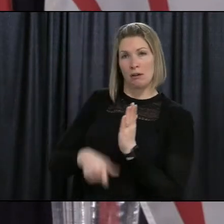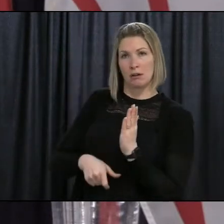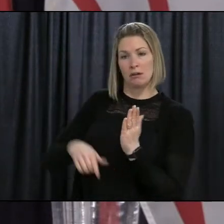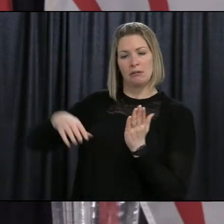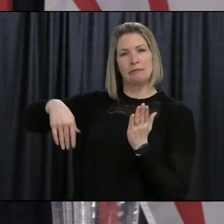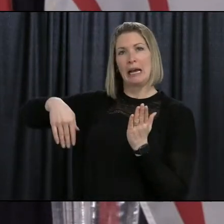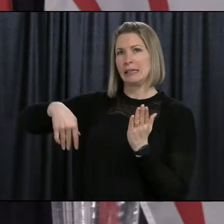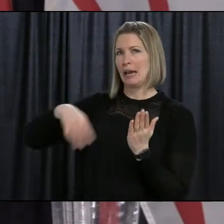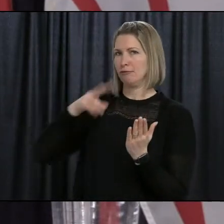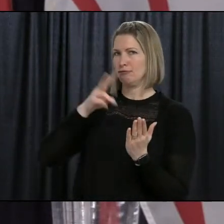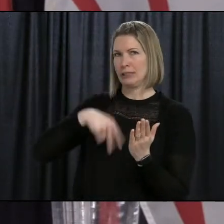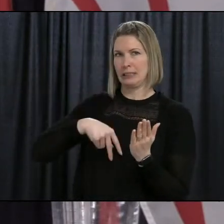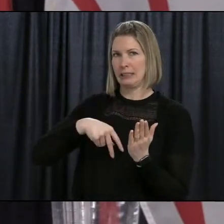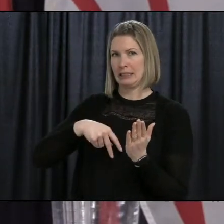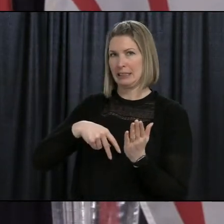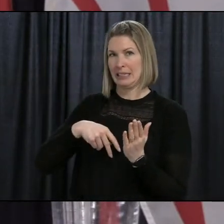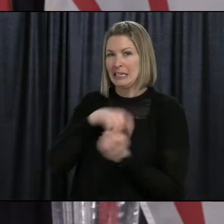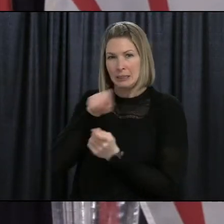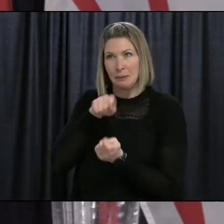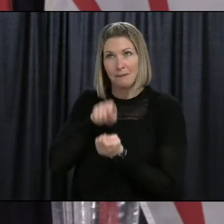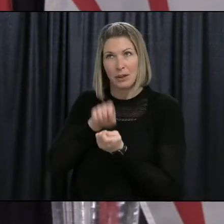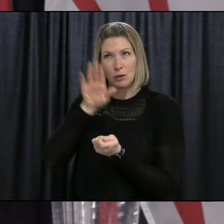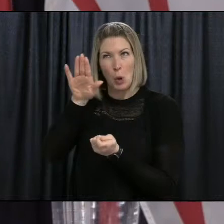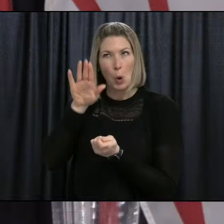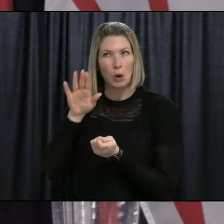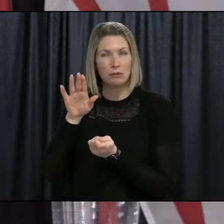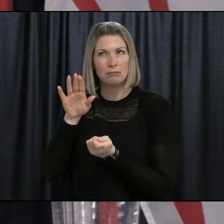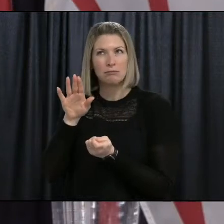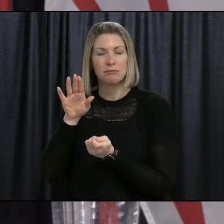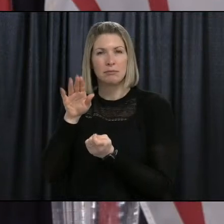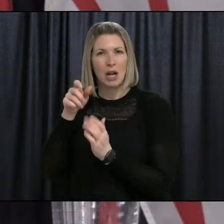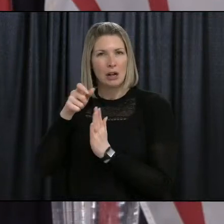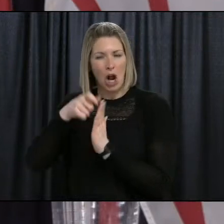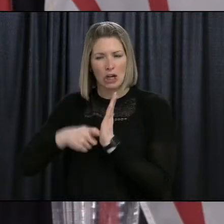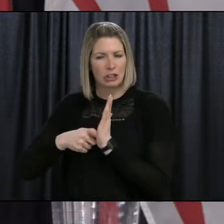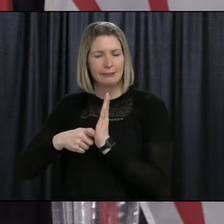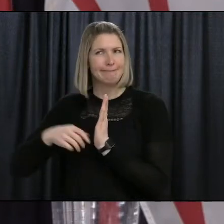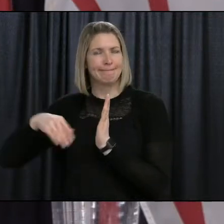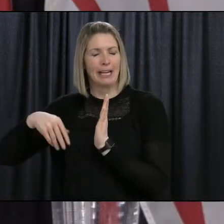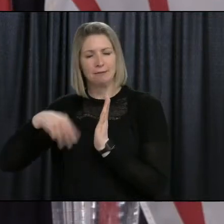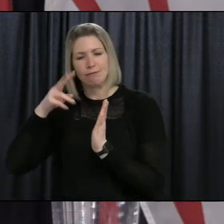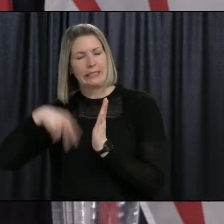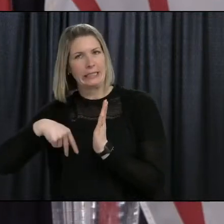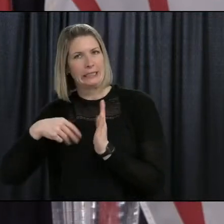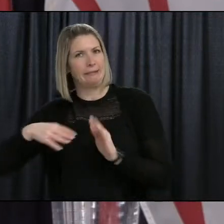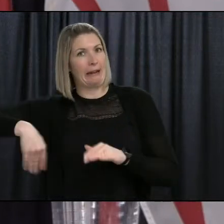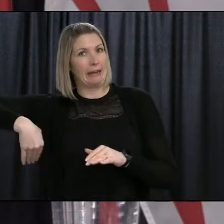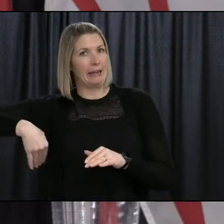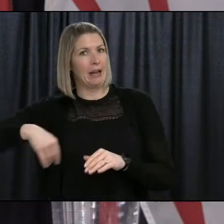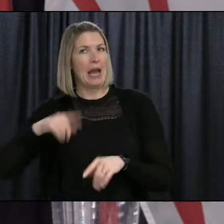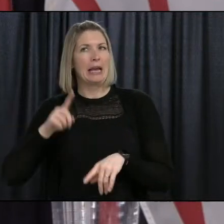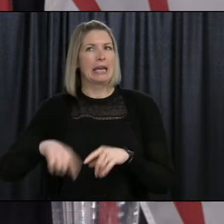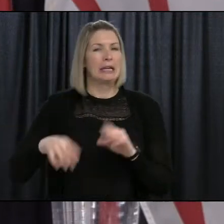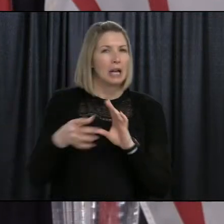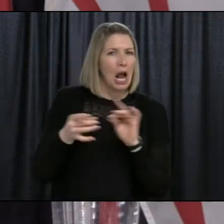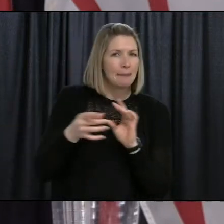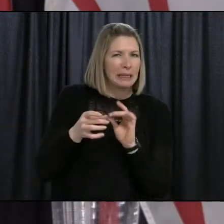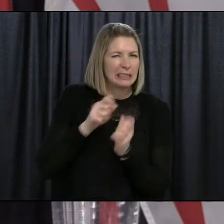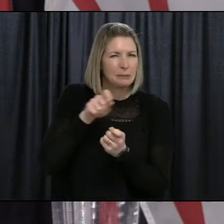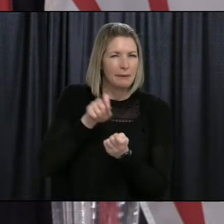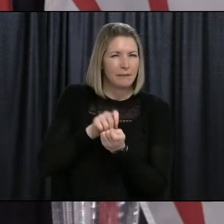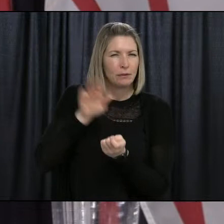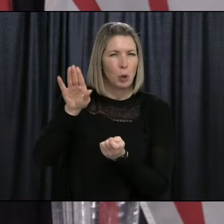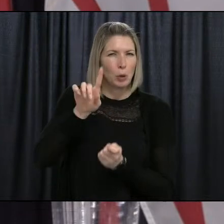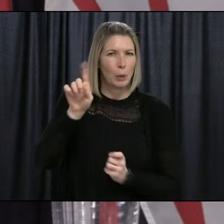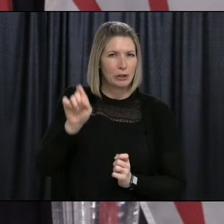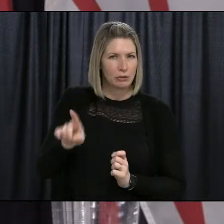The Economist quite frequently, but haven't read that one particular. So I can't comment specifically, but I think you're